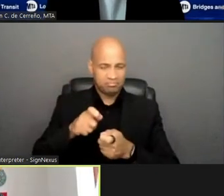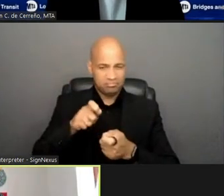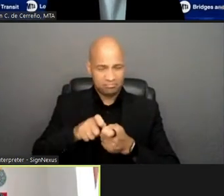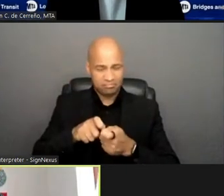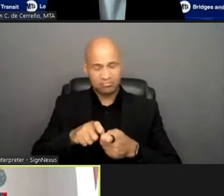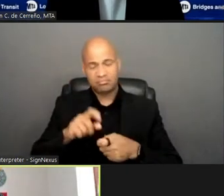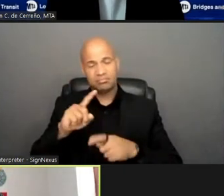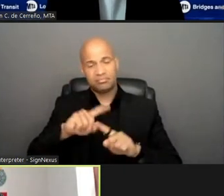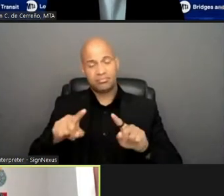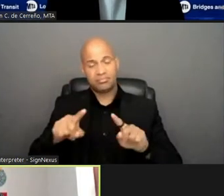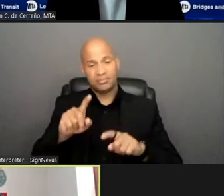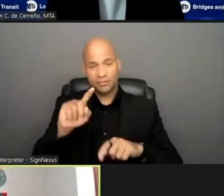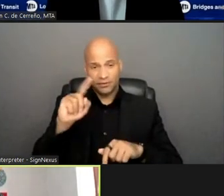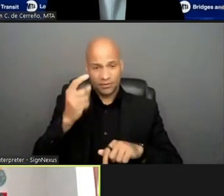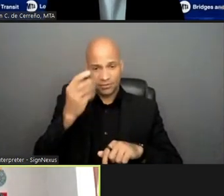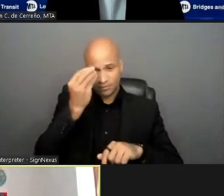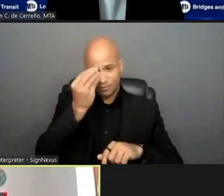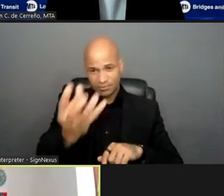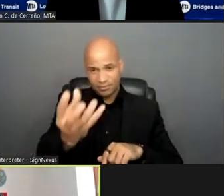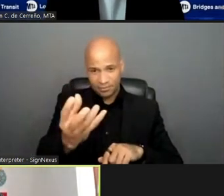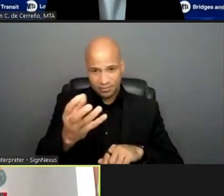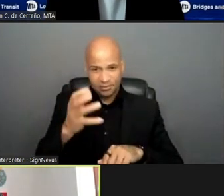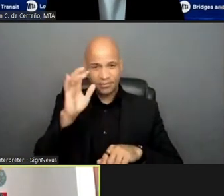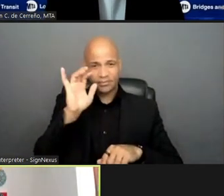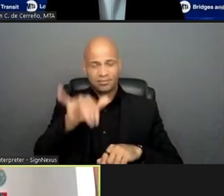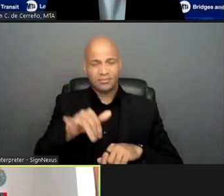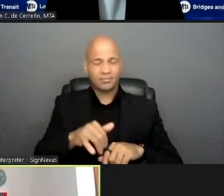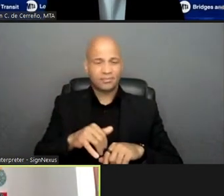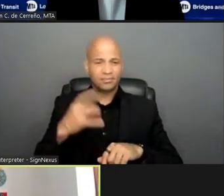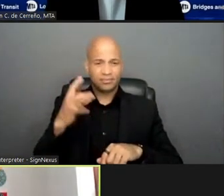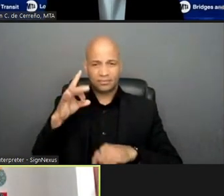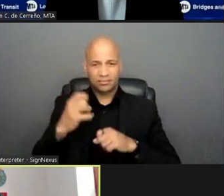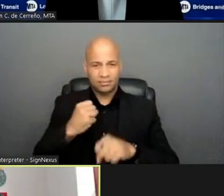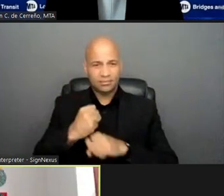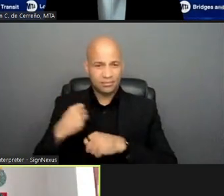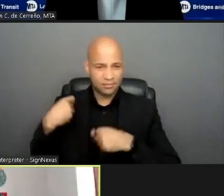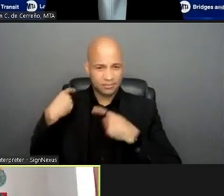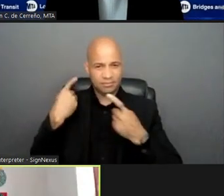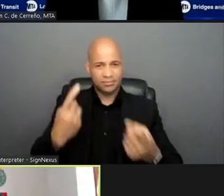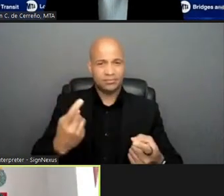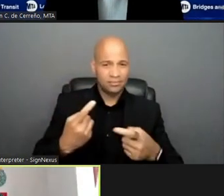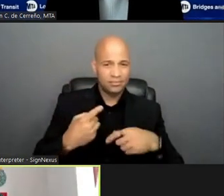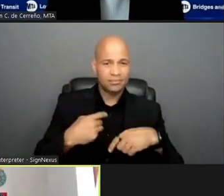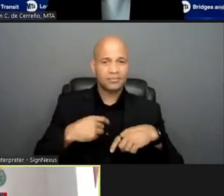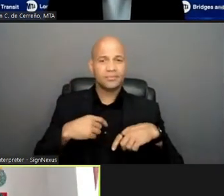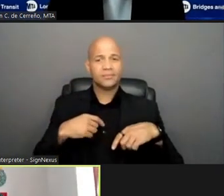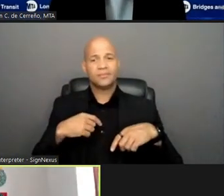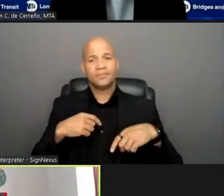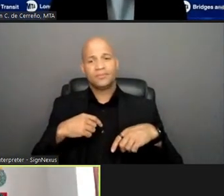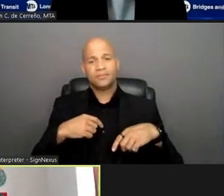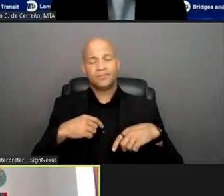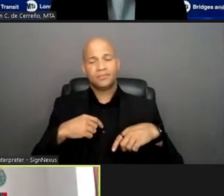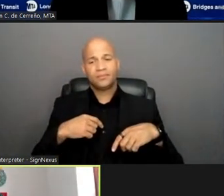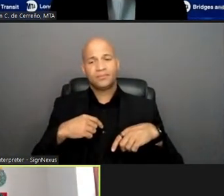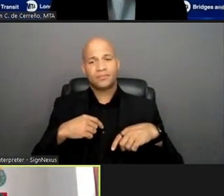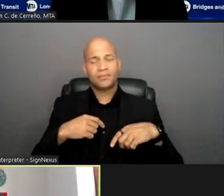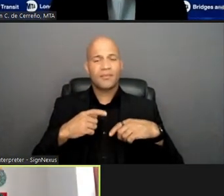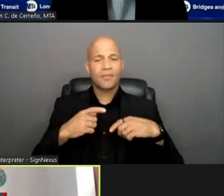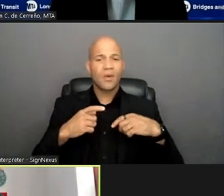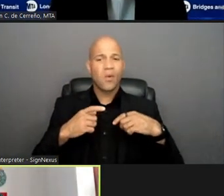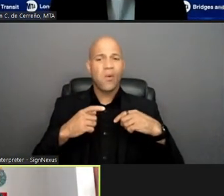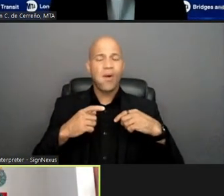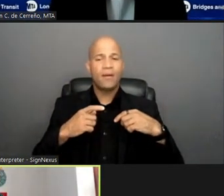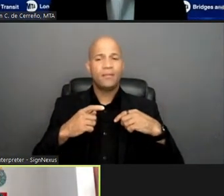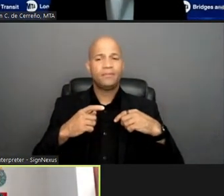I want to bring everyone's attention through that over the last eight years single-family residents small mixed-use Property